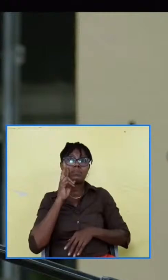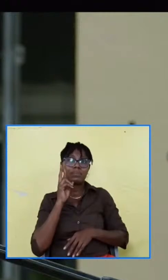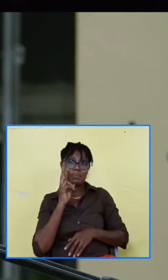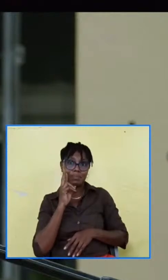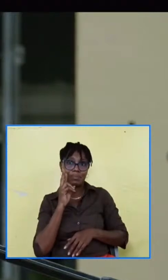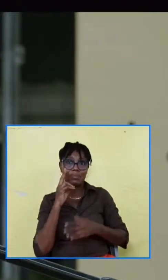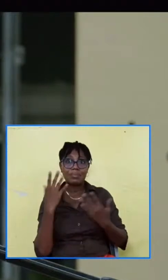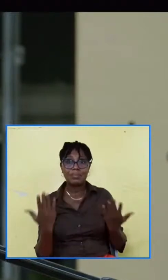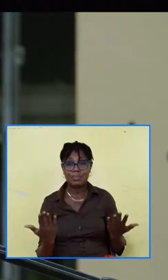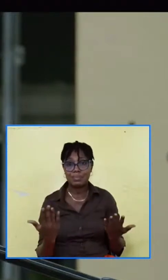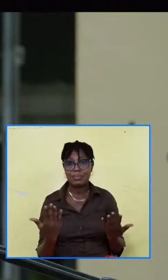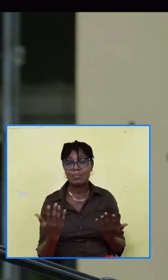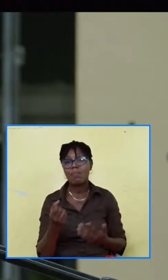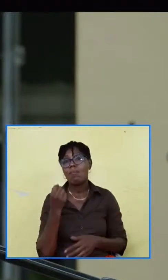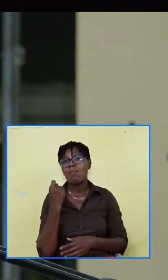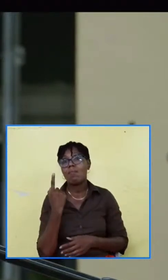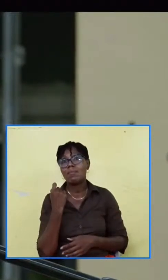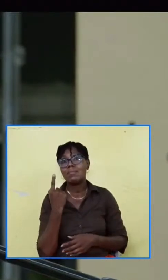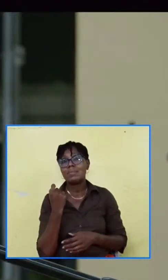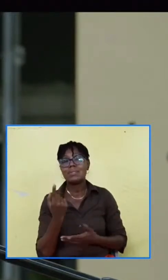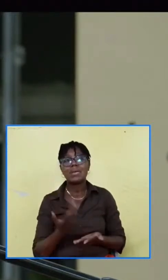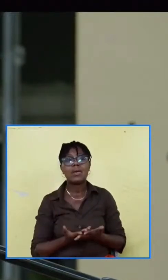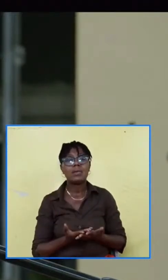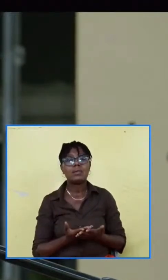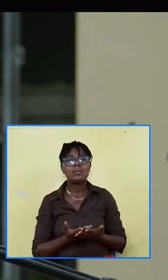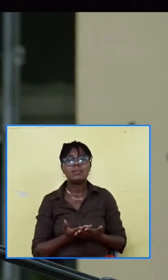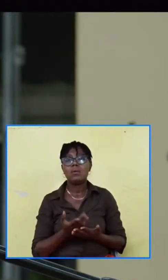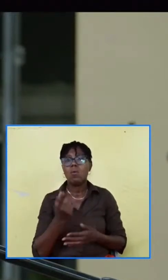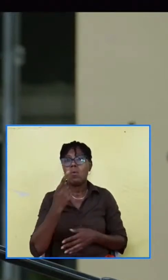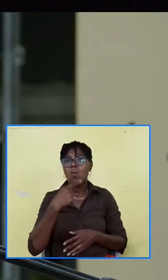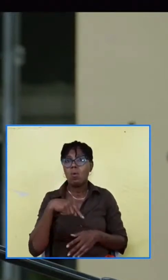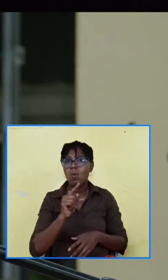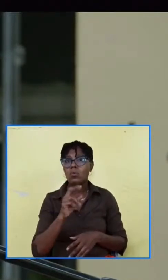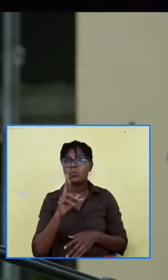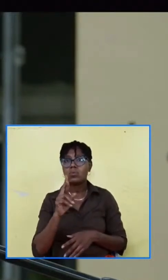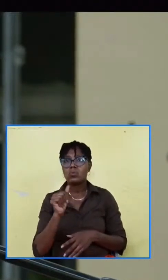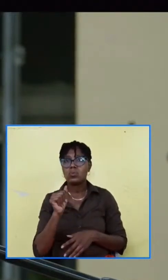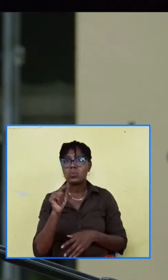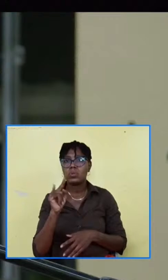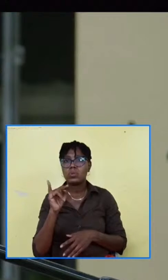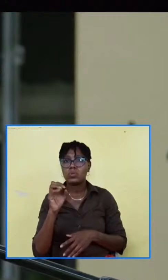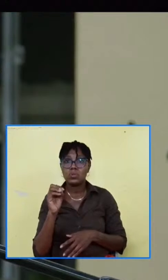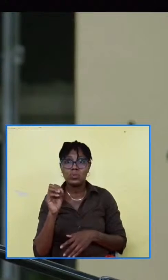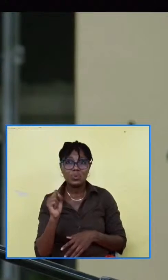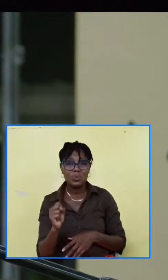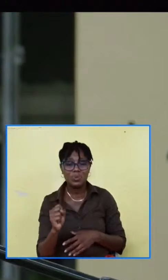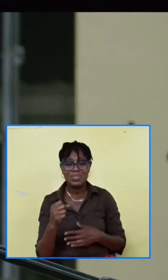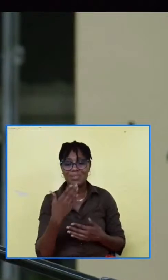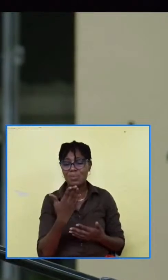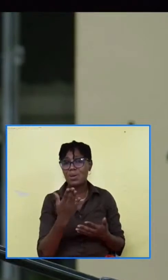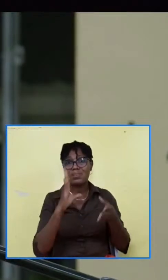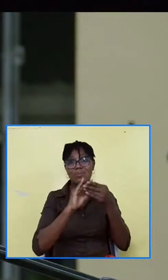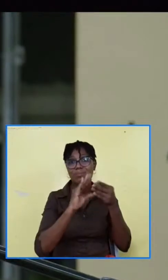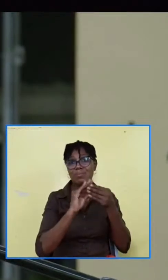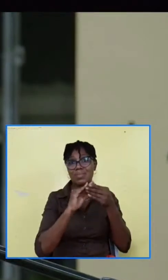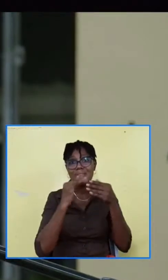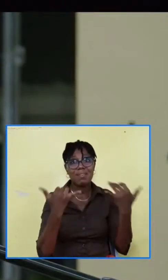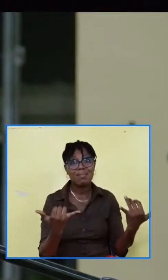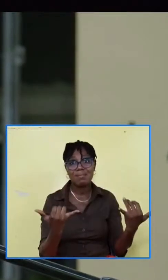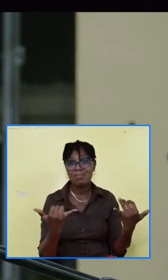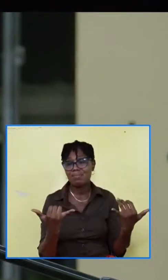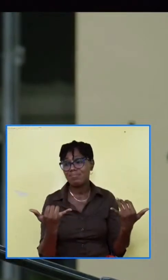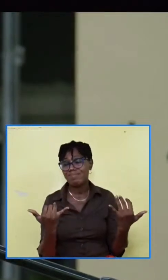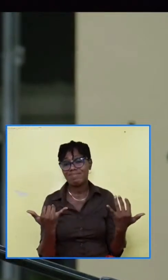Jensen, Sharpe, and Trainer ratios. And what you're doing here, bears no relevance to